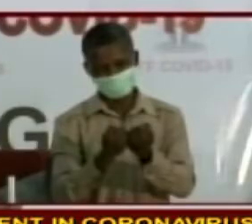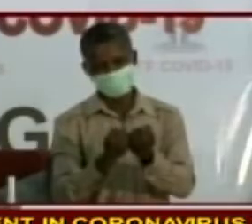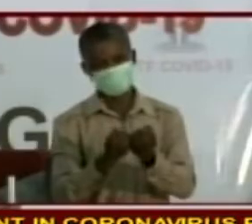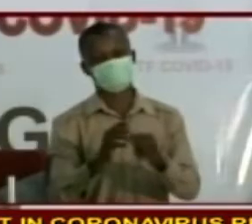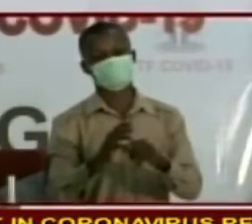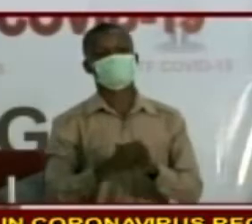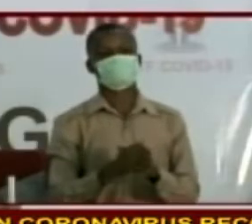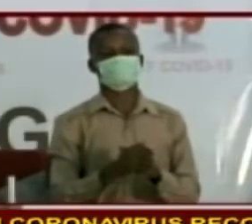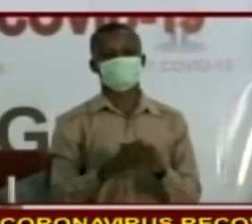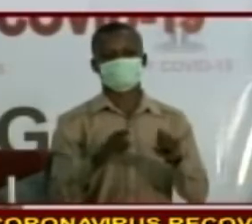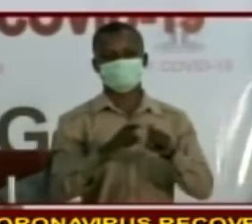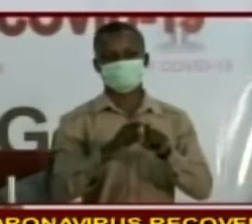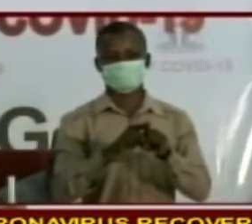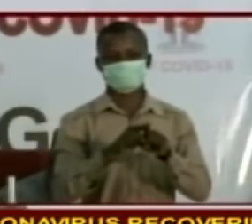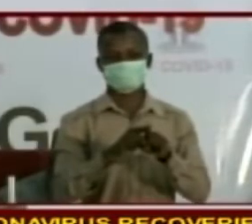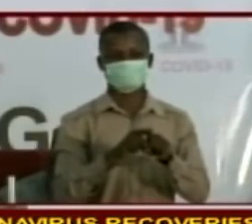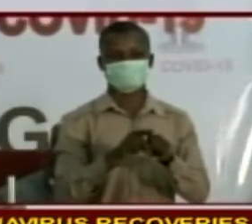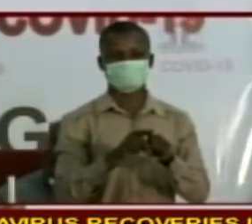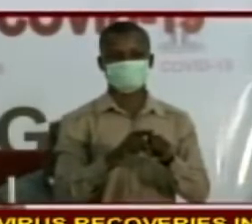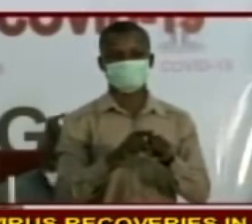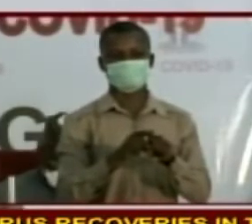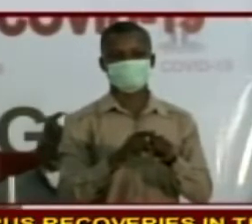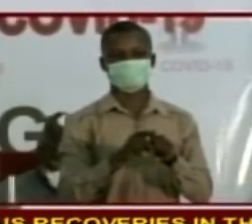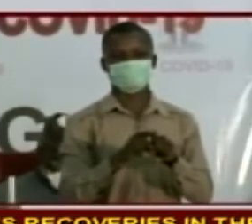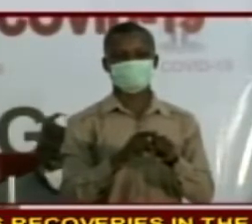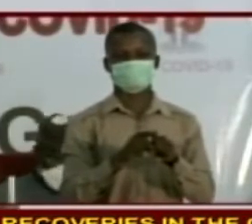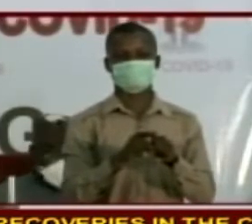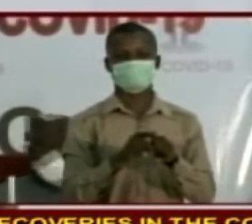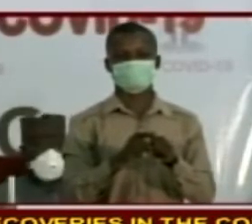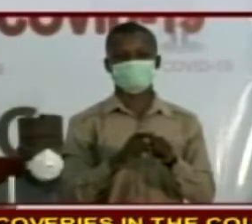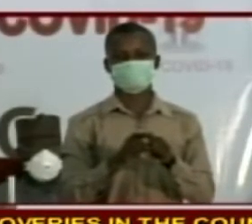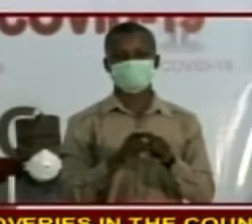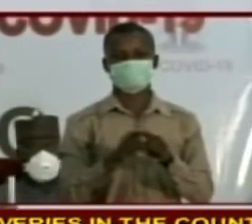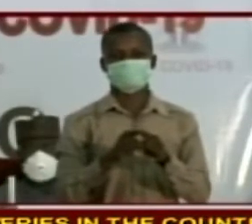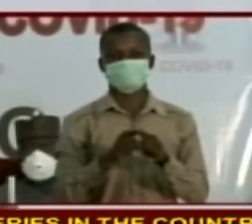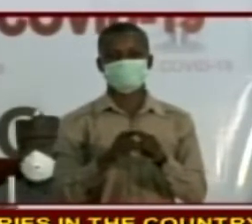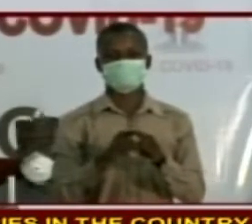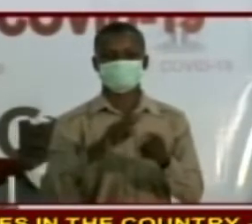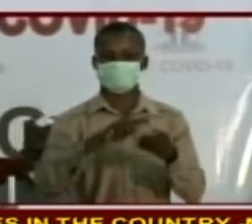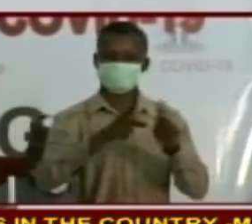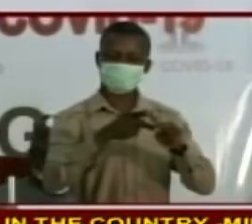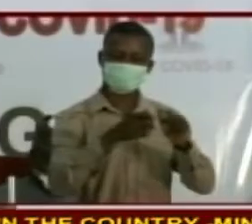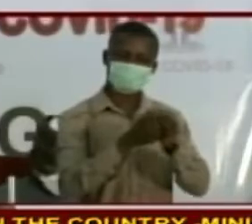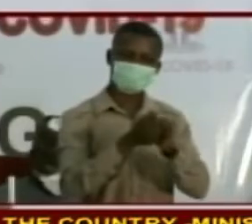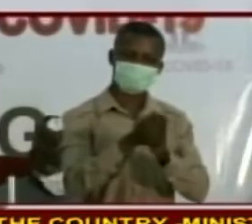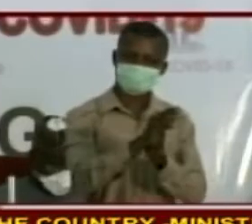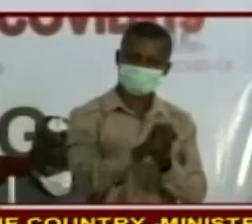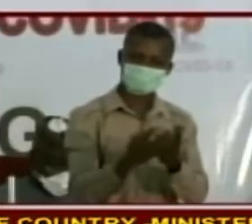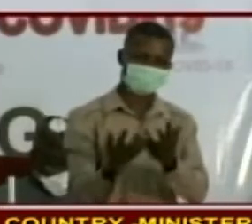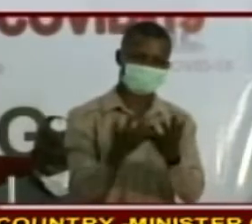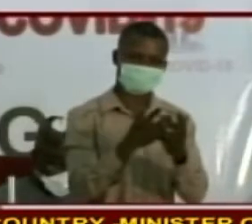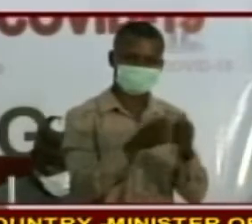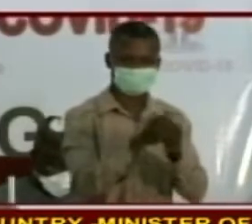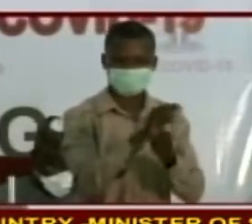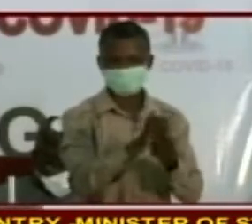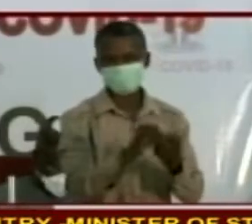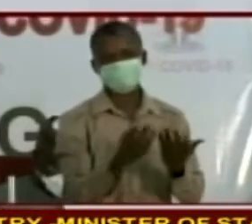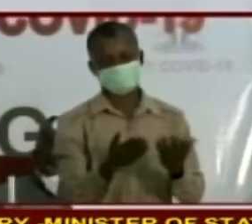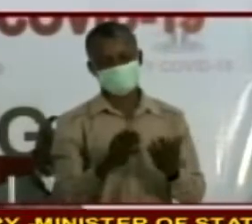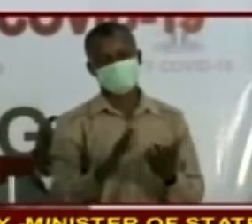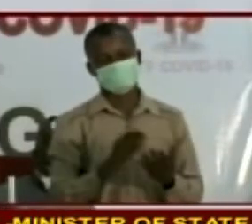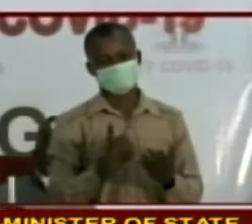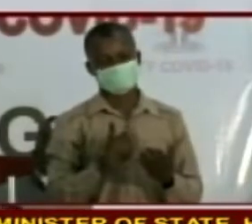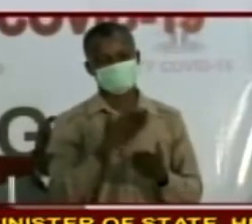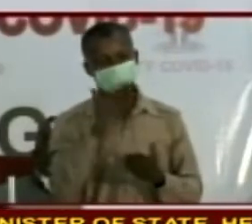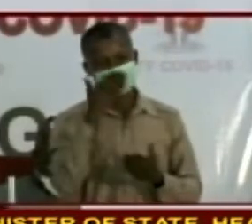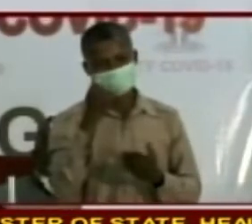and for the collaboration that took place and better understanding as